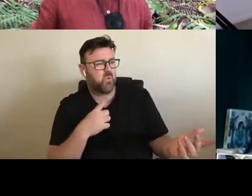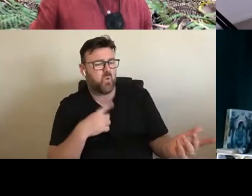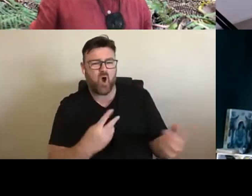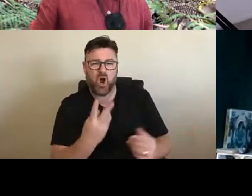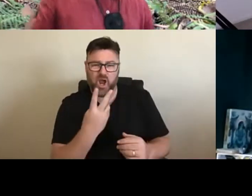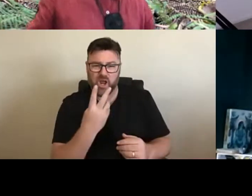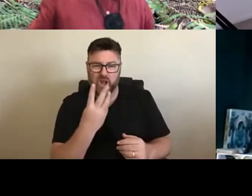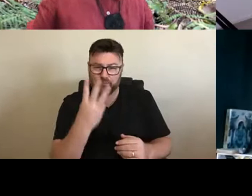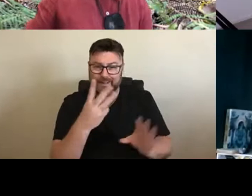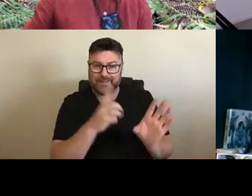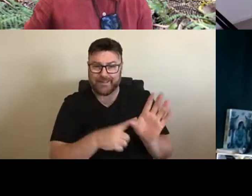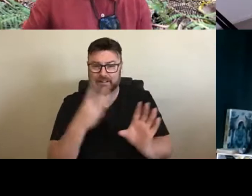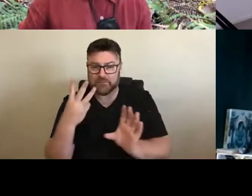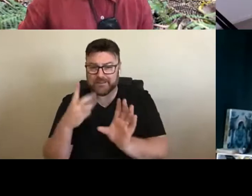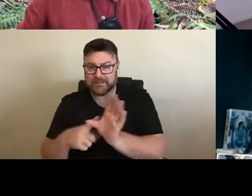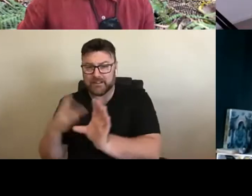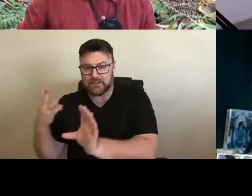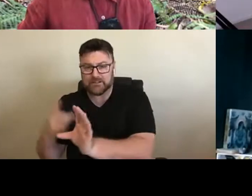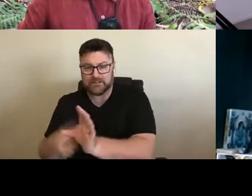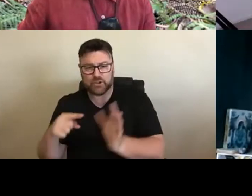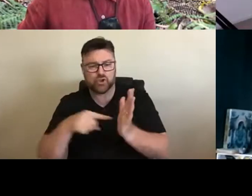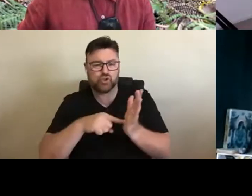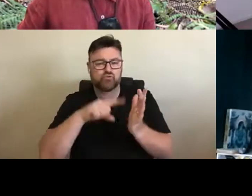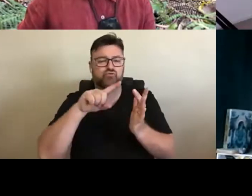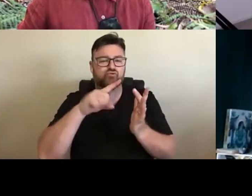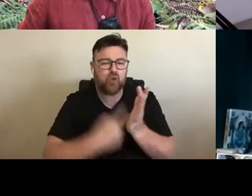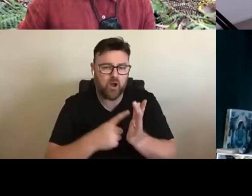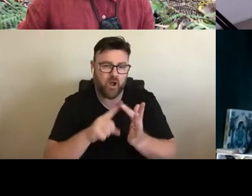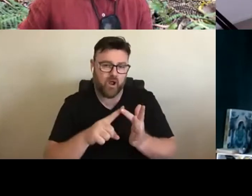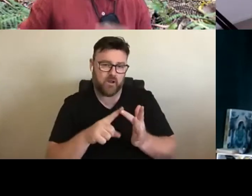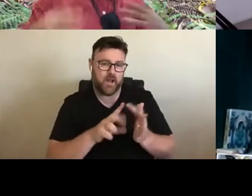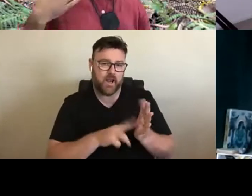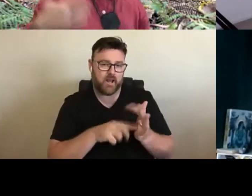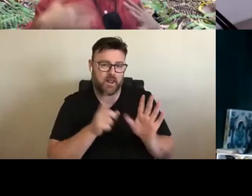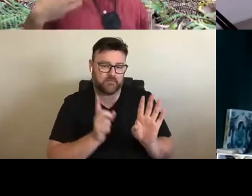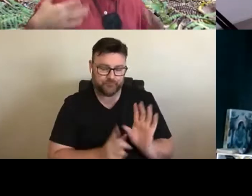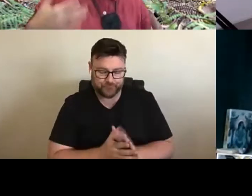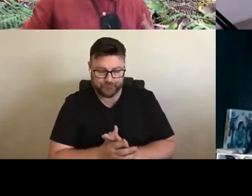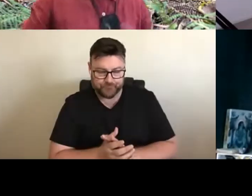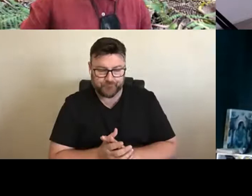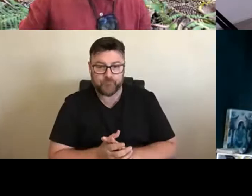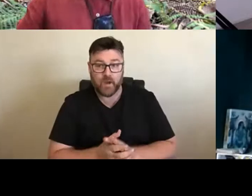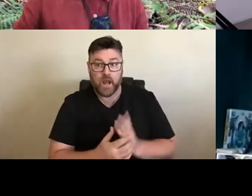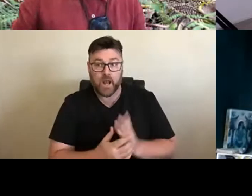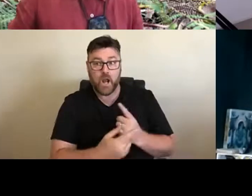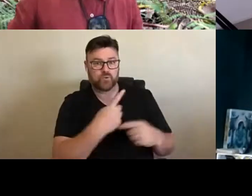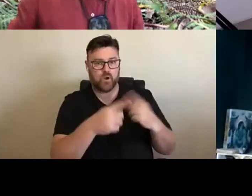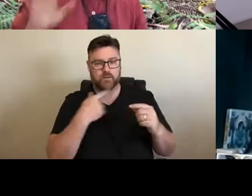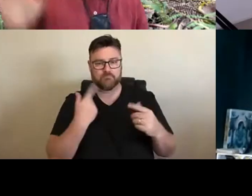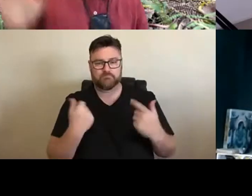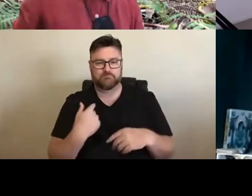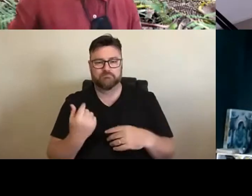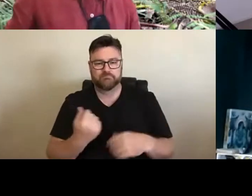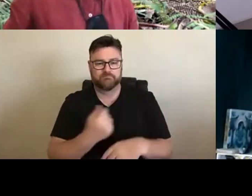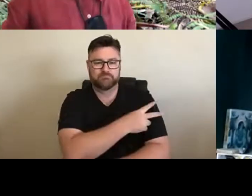a major contemporary art thing every 3 years. And I remember him talking to me in this amazing 2-piece Adidas tracksuit, which just